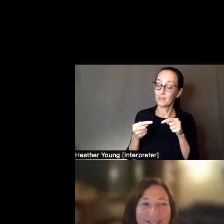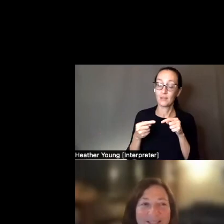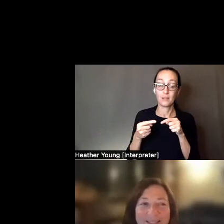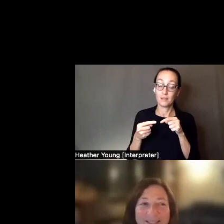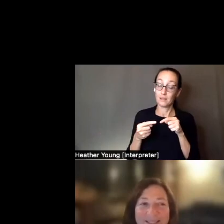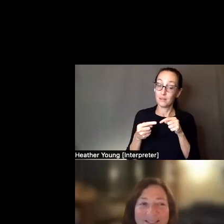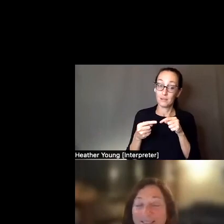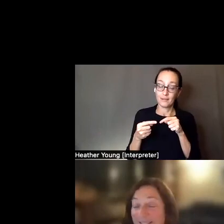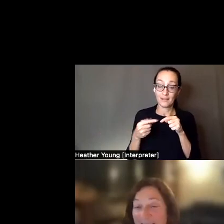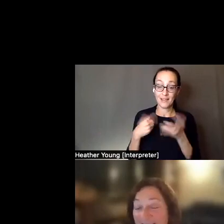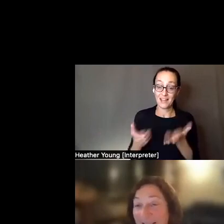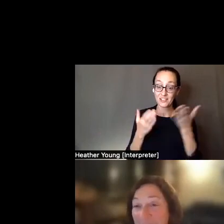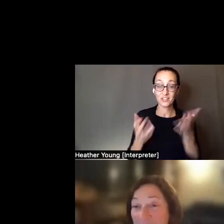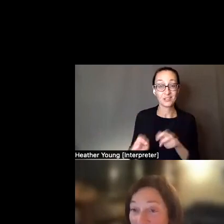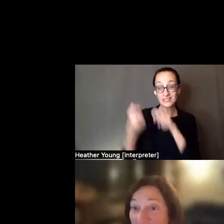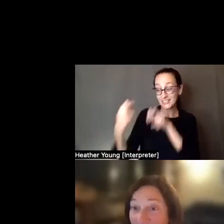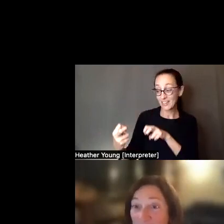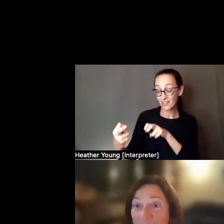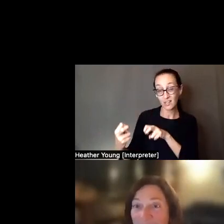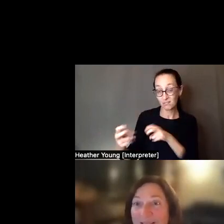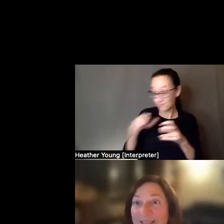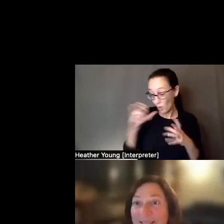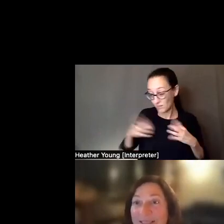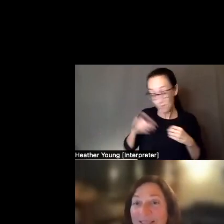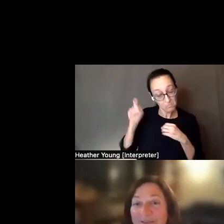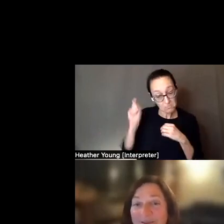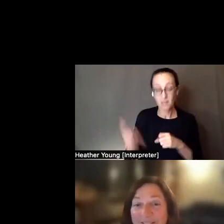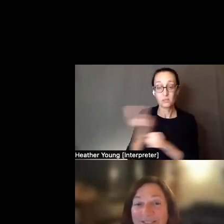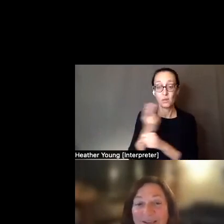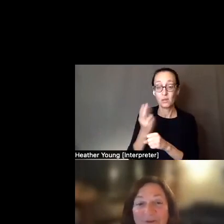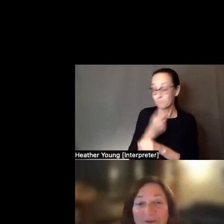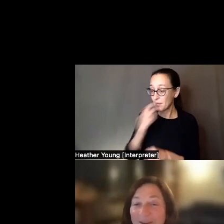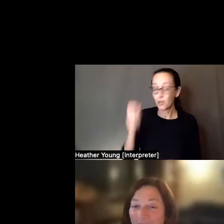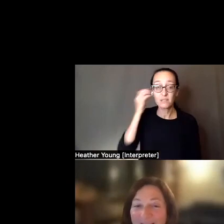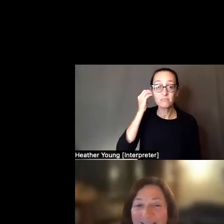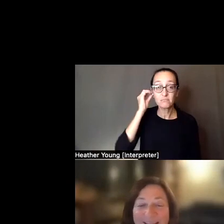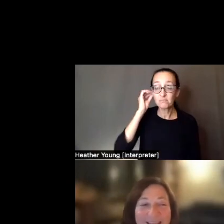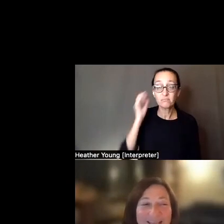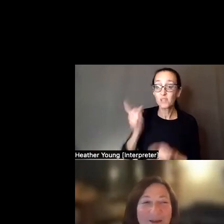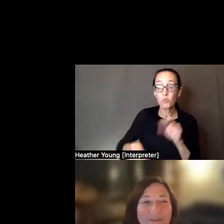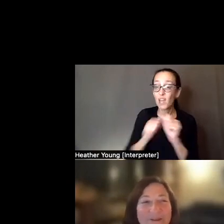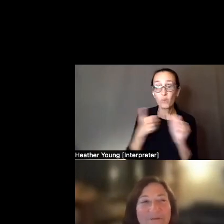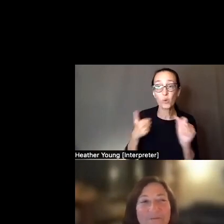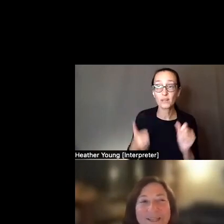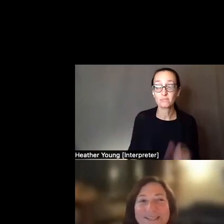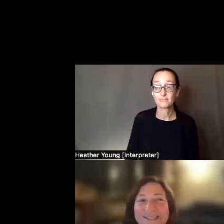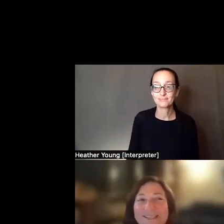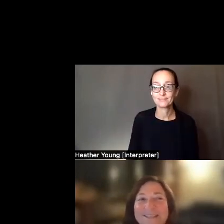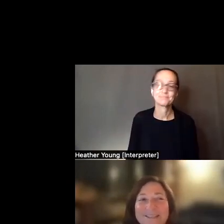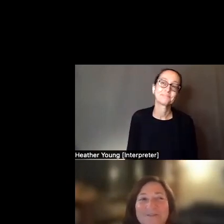that this just isn't acceptable. She has to wear it. There's just no getting around it. There's some